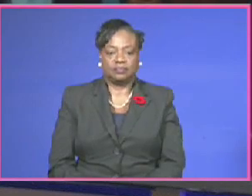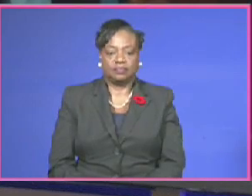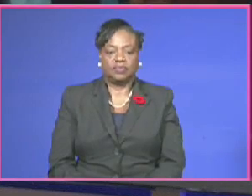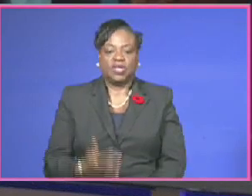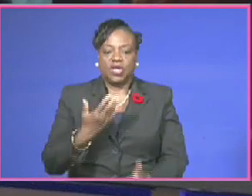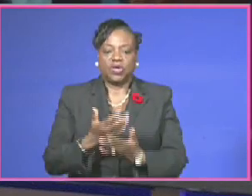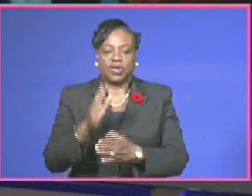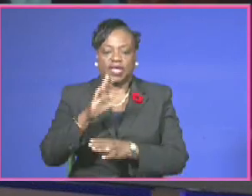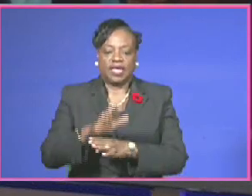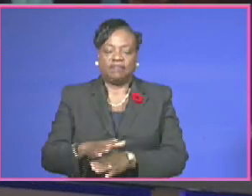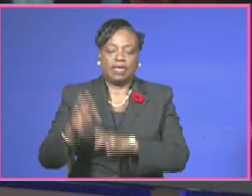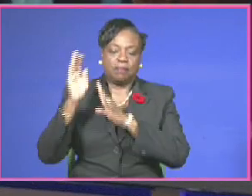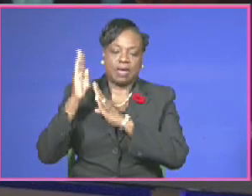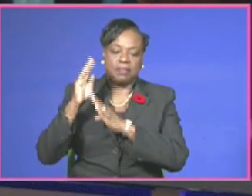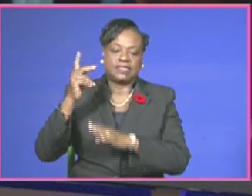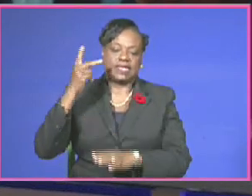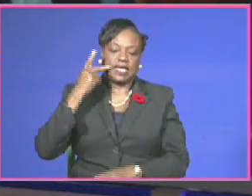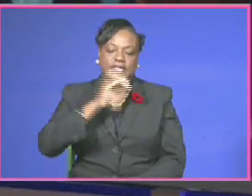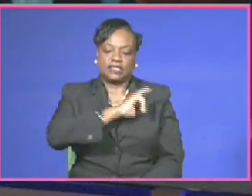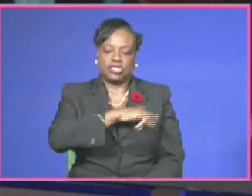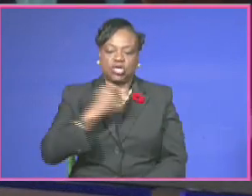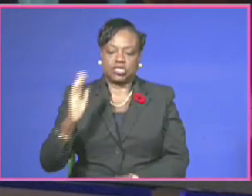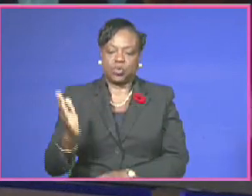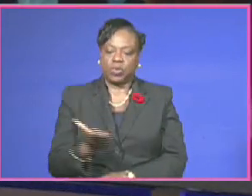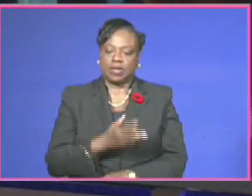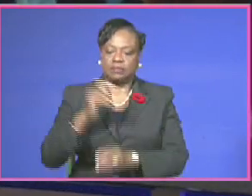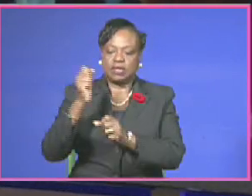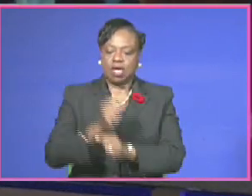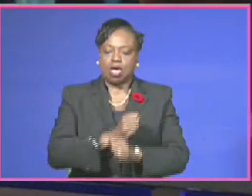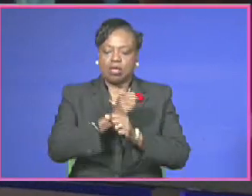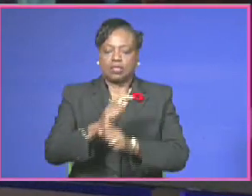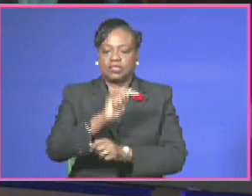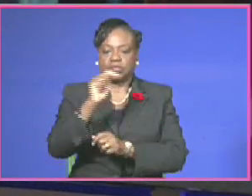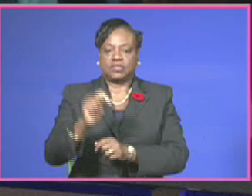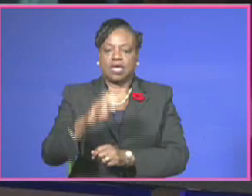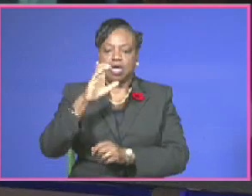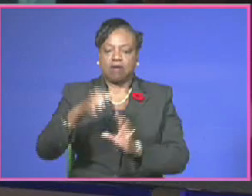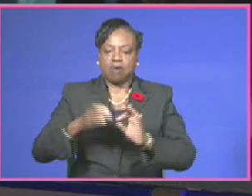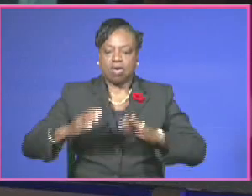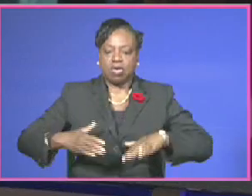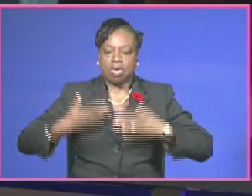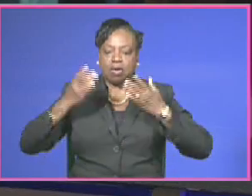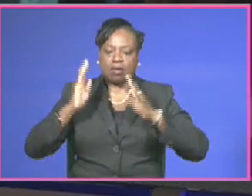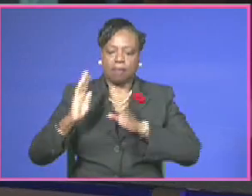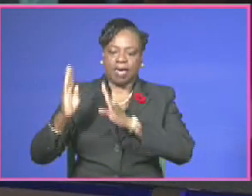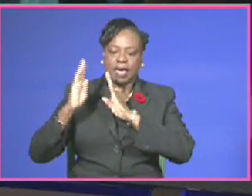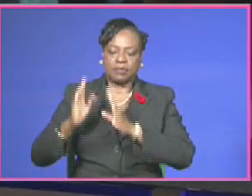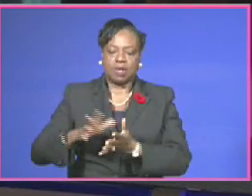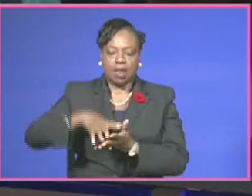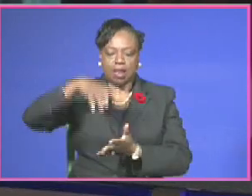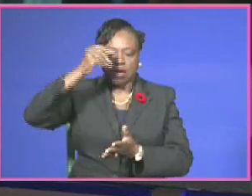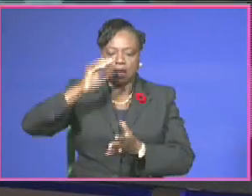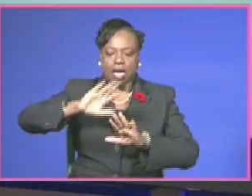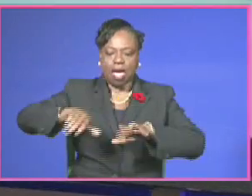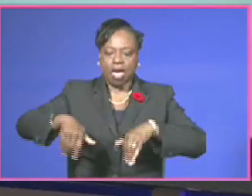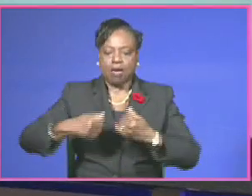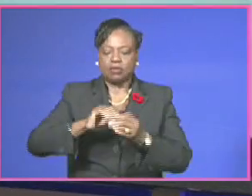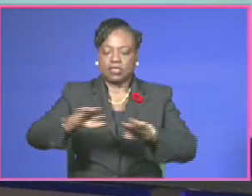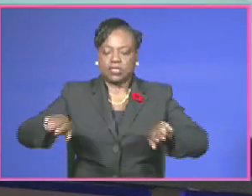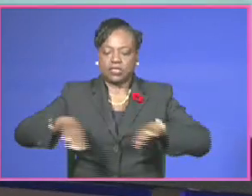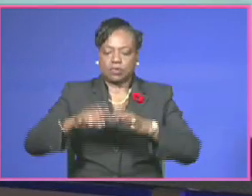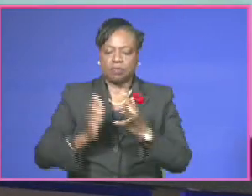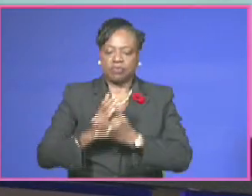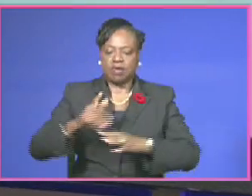Good evening, Bahamas. I'm Kelsey Johnson. Welcome to Sports Tuesday. Hundreds of young Bahamians will learn how to swim through the Let's Swim